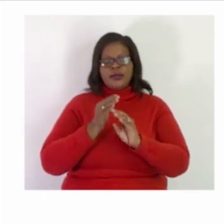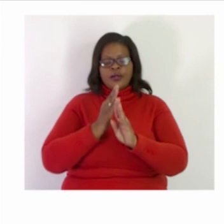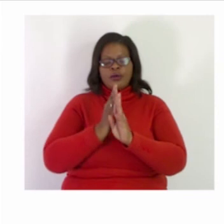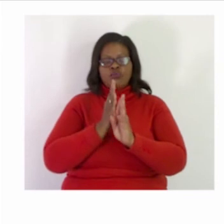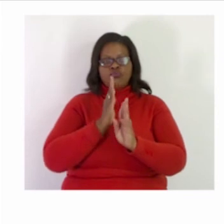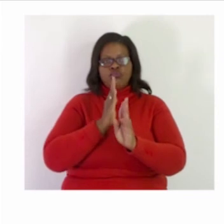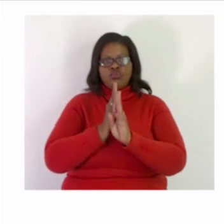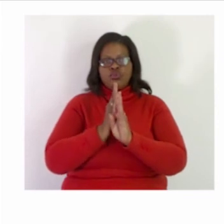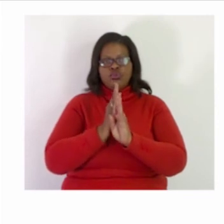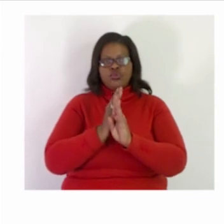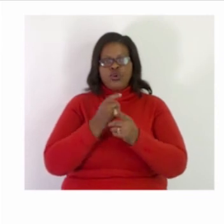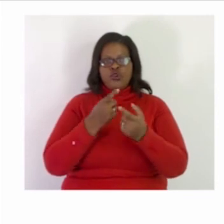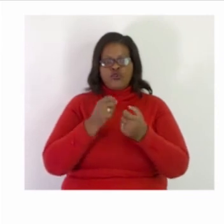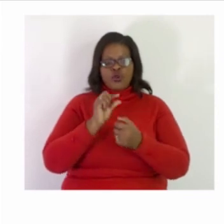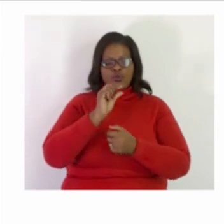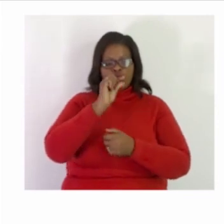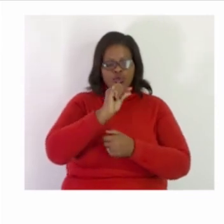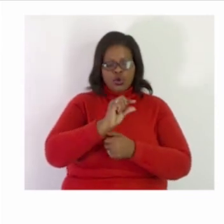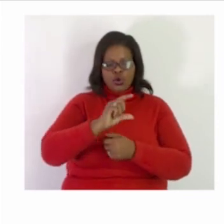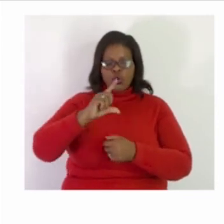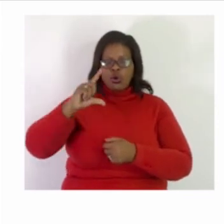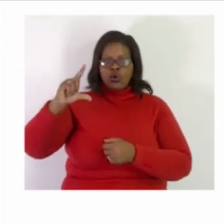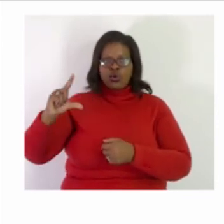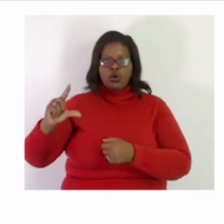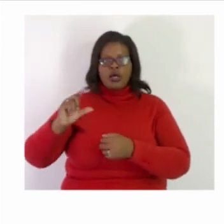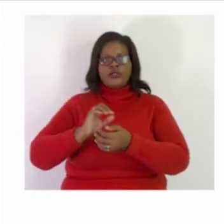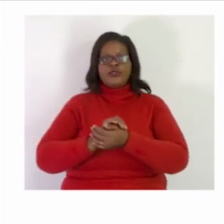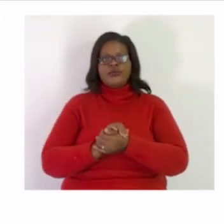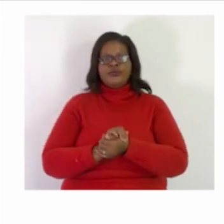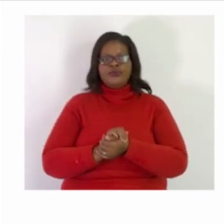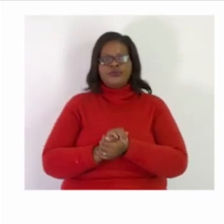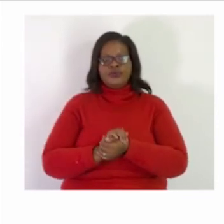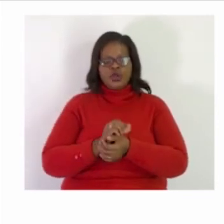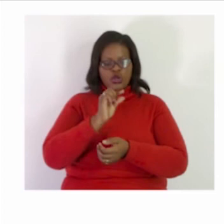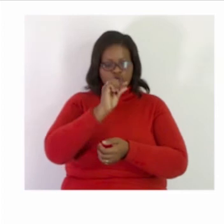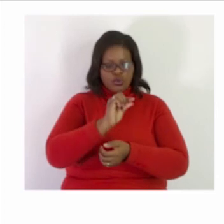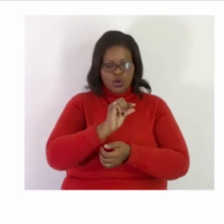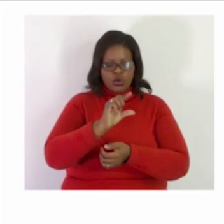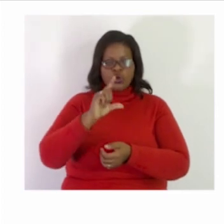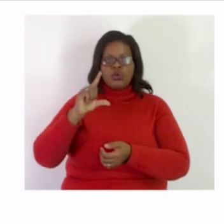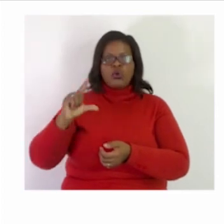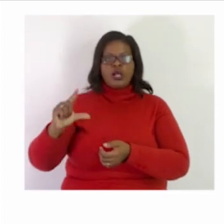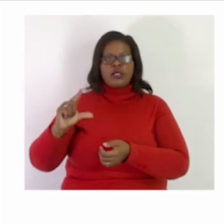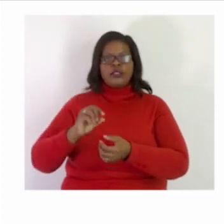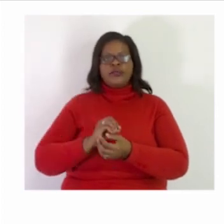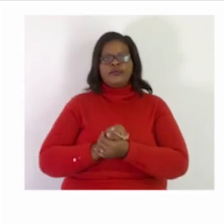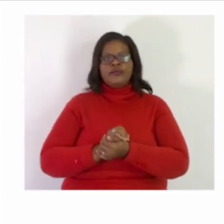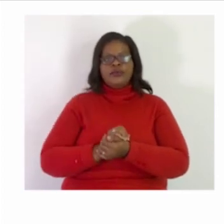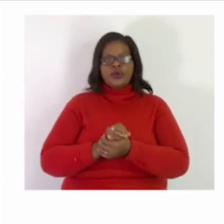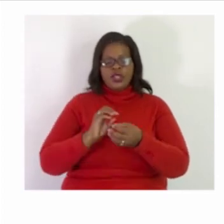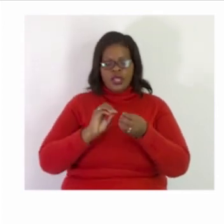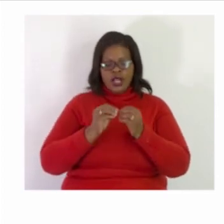smallest to the largest. And that is also called ascending order. So the numbers are there, A